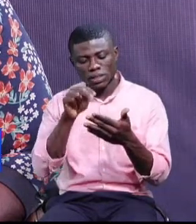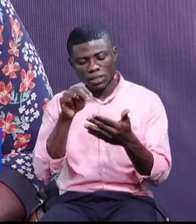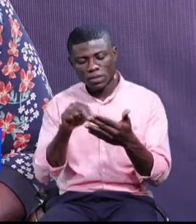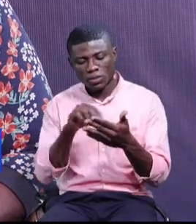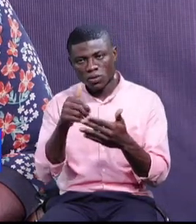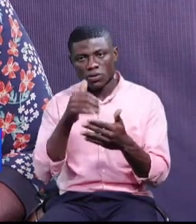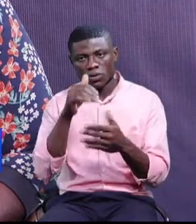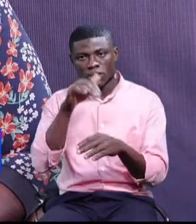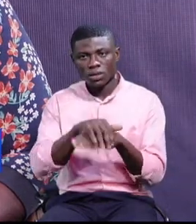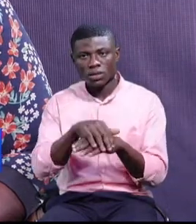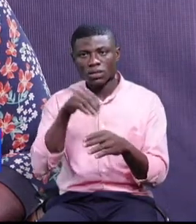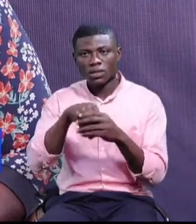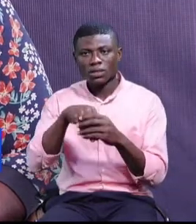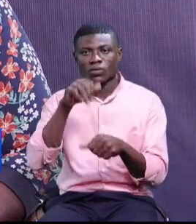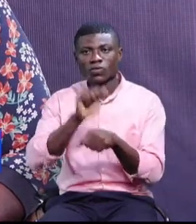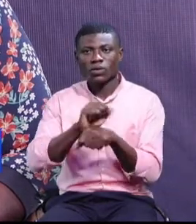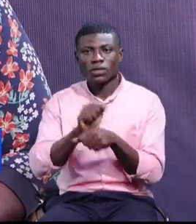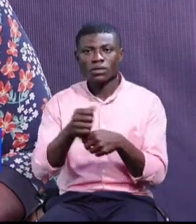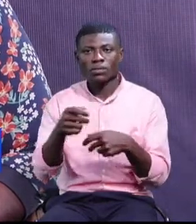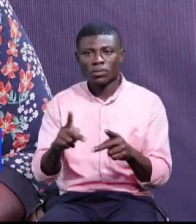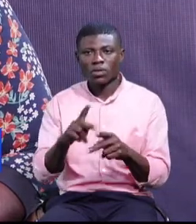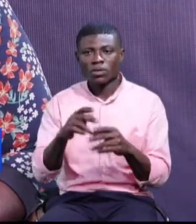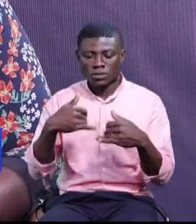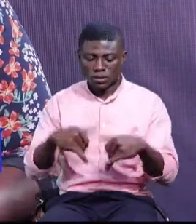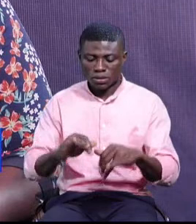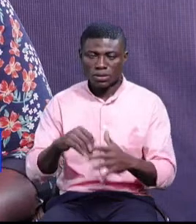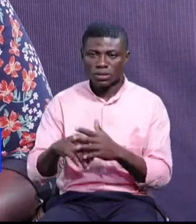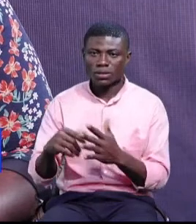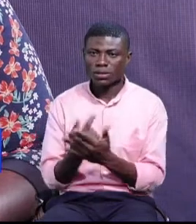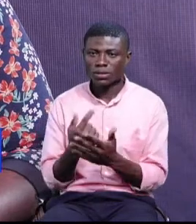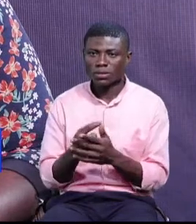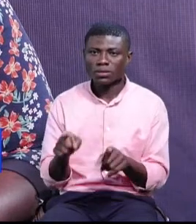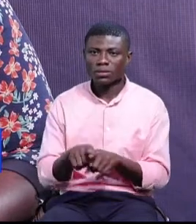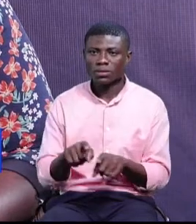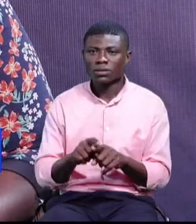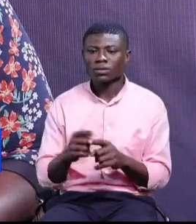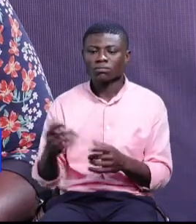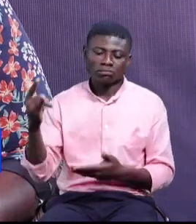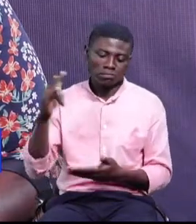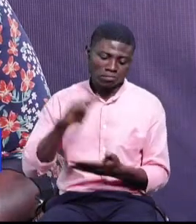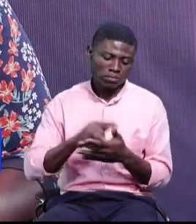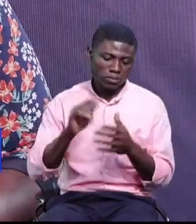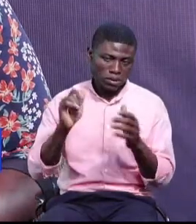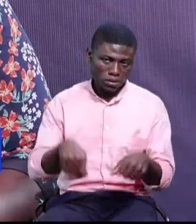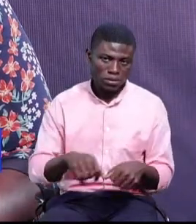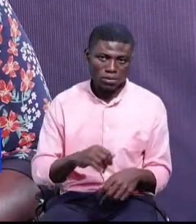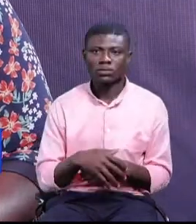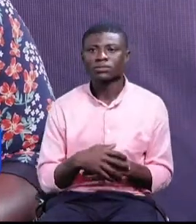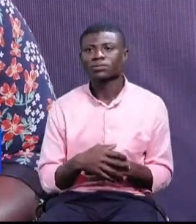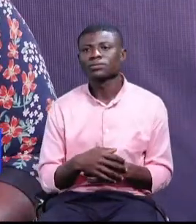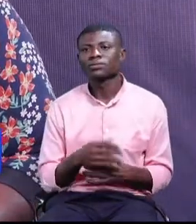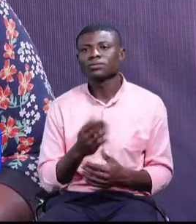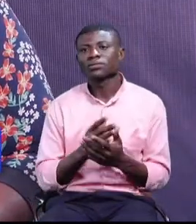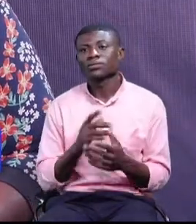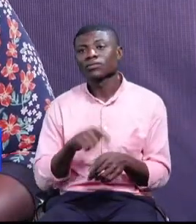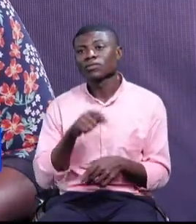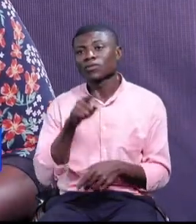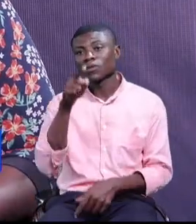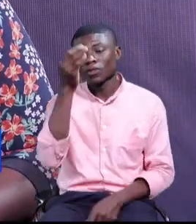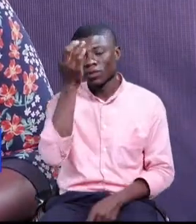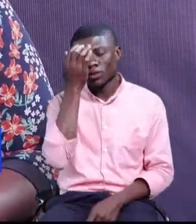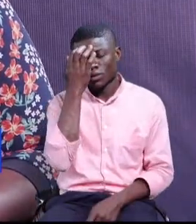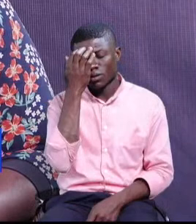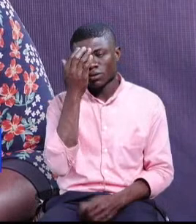permits, work permits, residence permits, and then they can come in. Or, sometimes, you